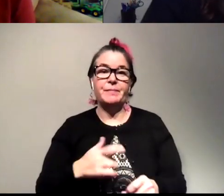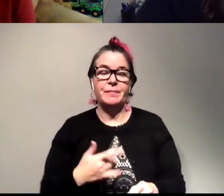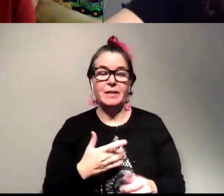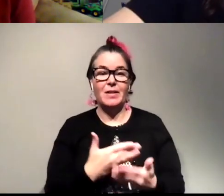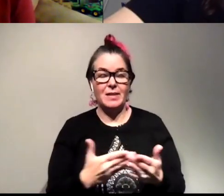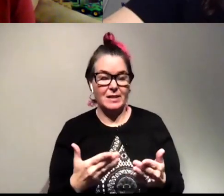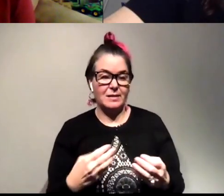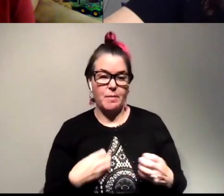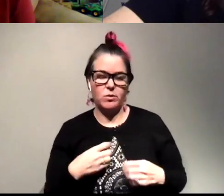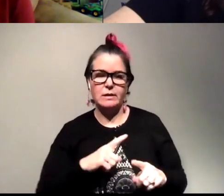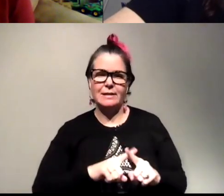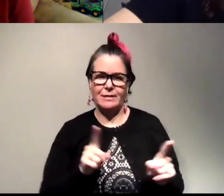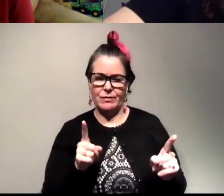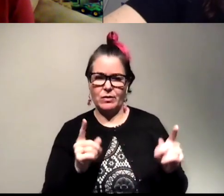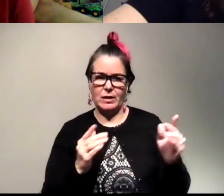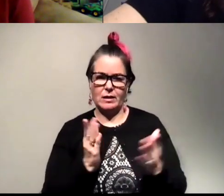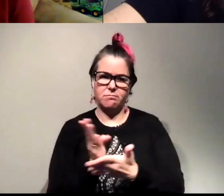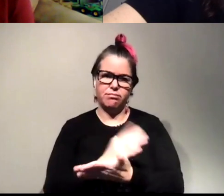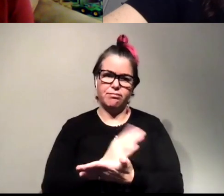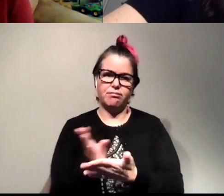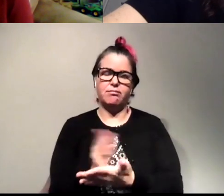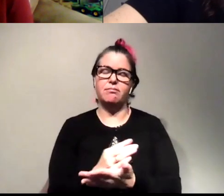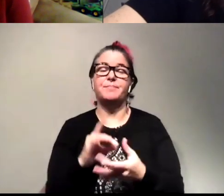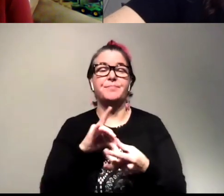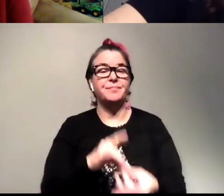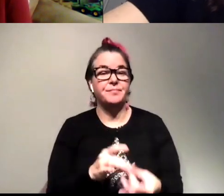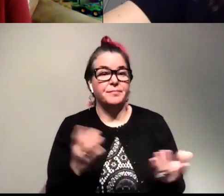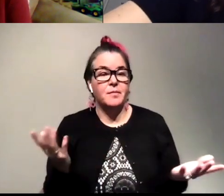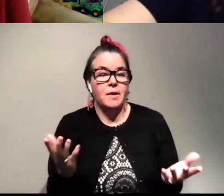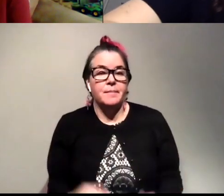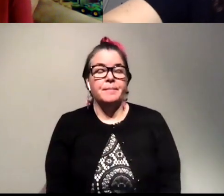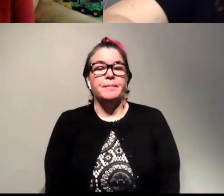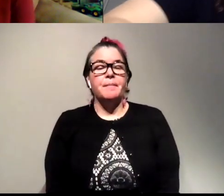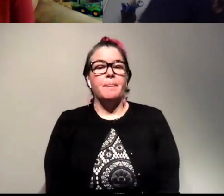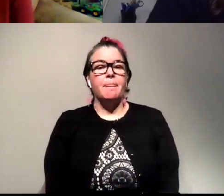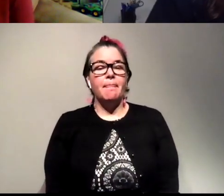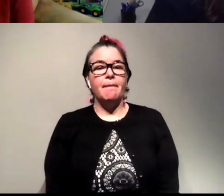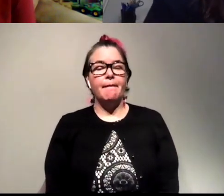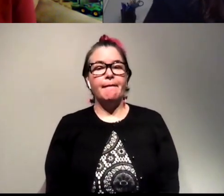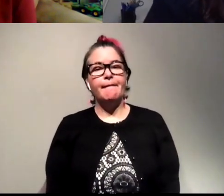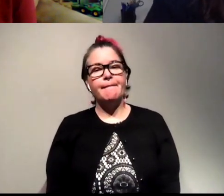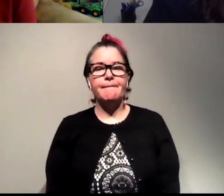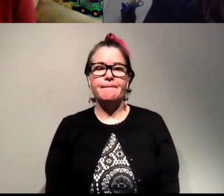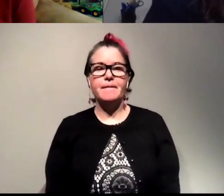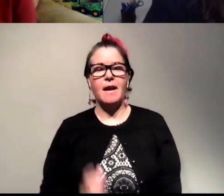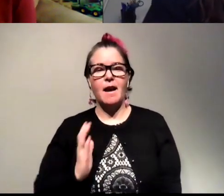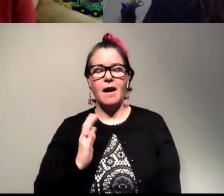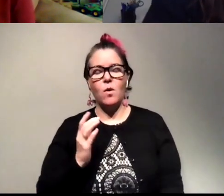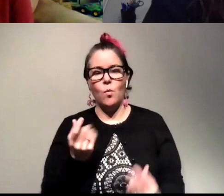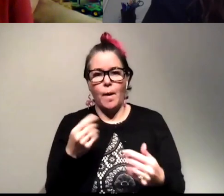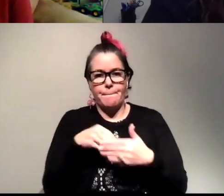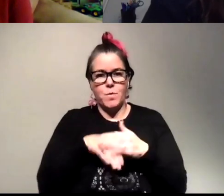differently, and a lot of that just really has to do with the sort of tools that we were born with.